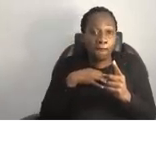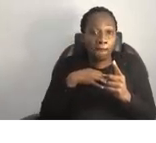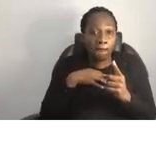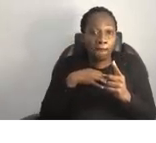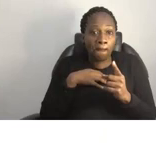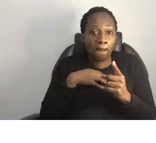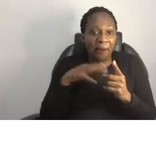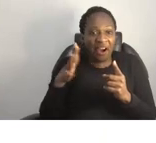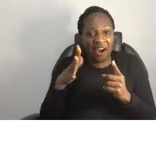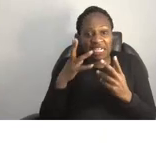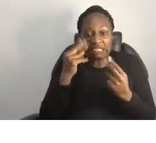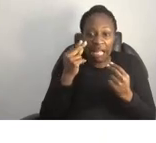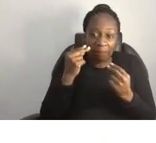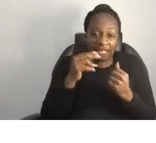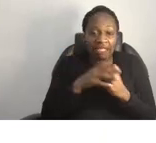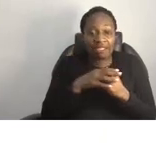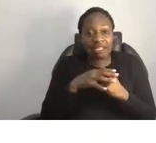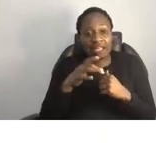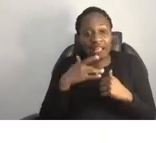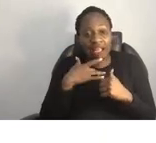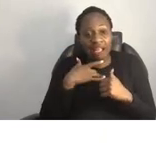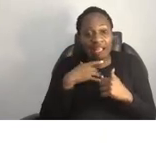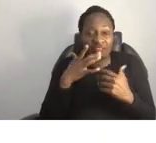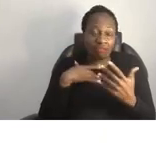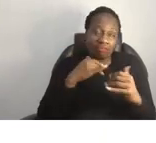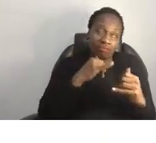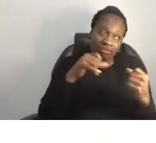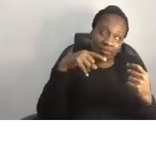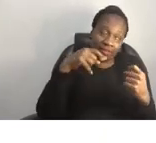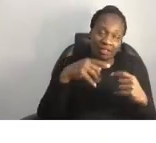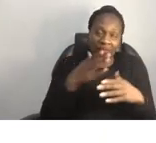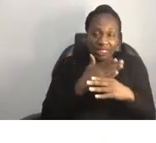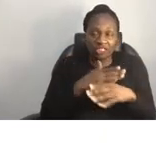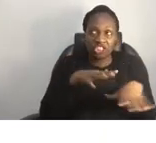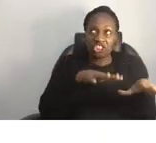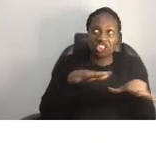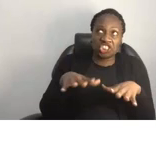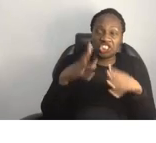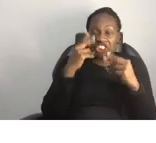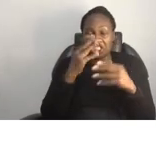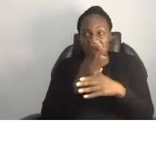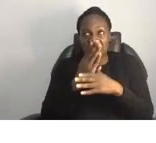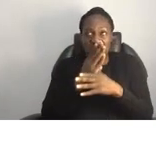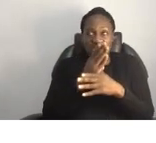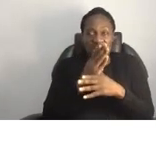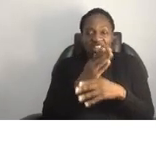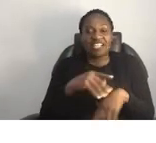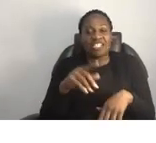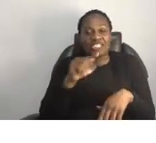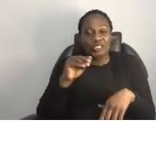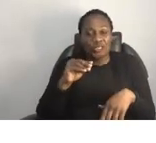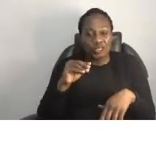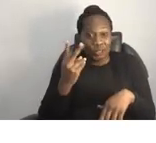a little bit sleepy. I feel the sleepy. I think I'm in between chill and sleepy myself. Two